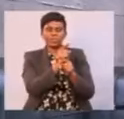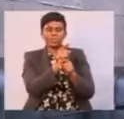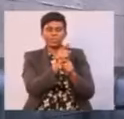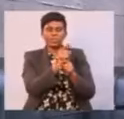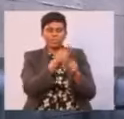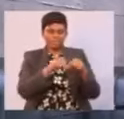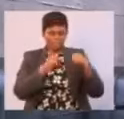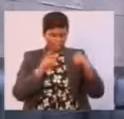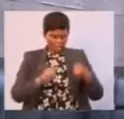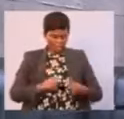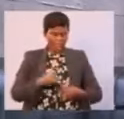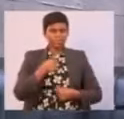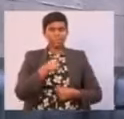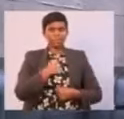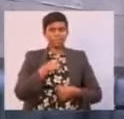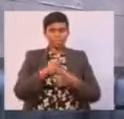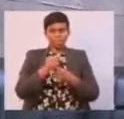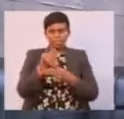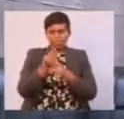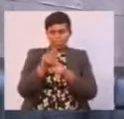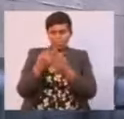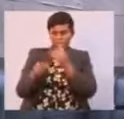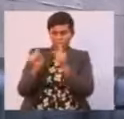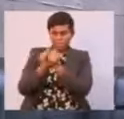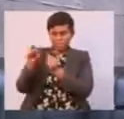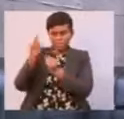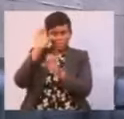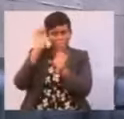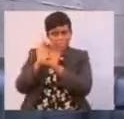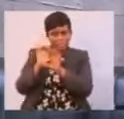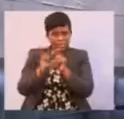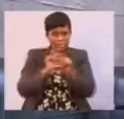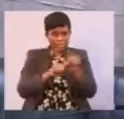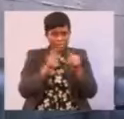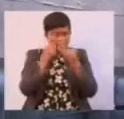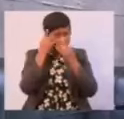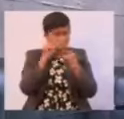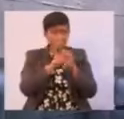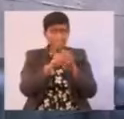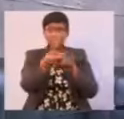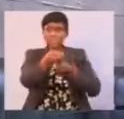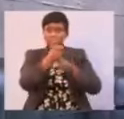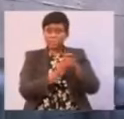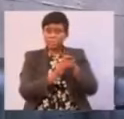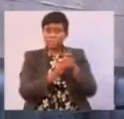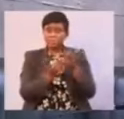heart or they are coming with conditions and expecting something in return.